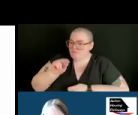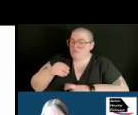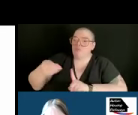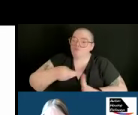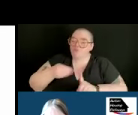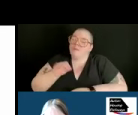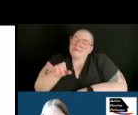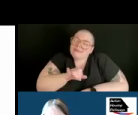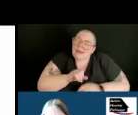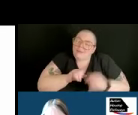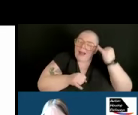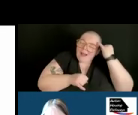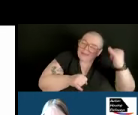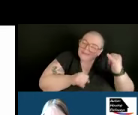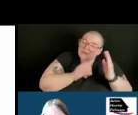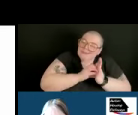voucher does.